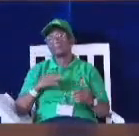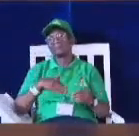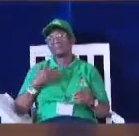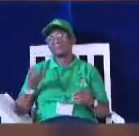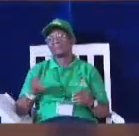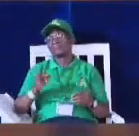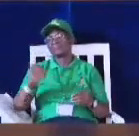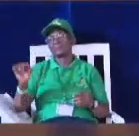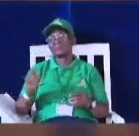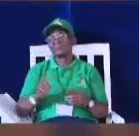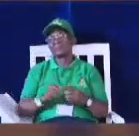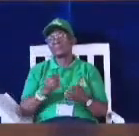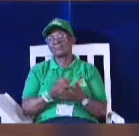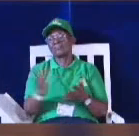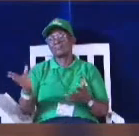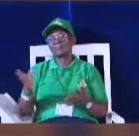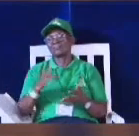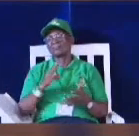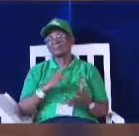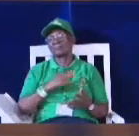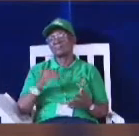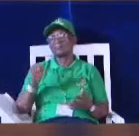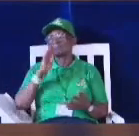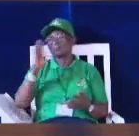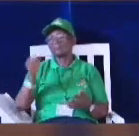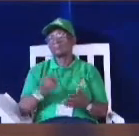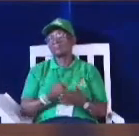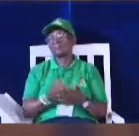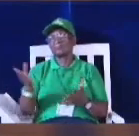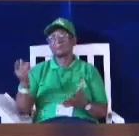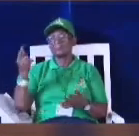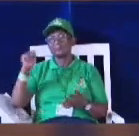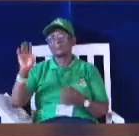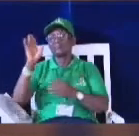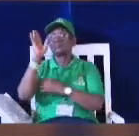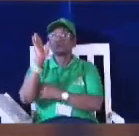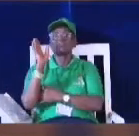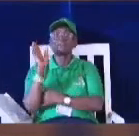spend and be spent for God.